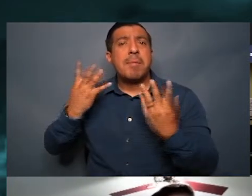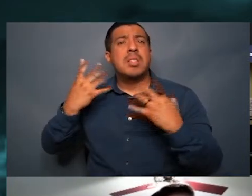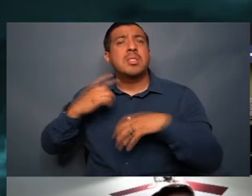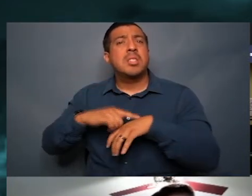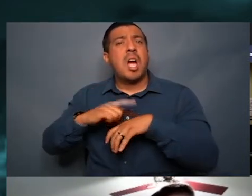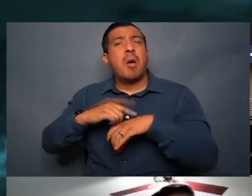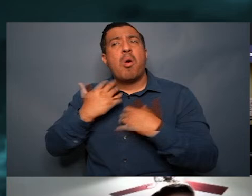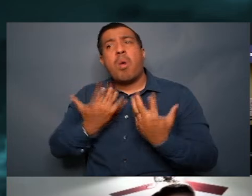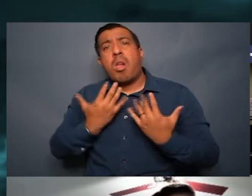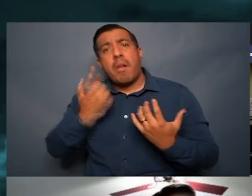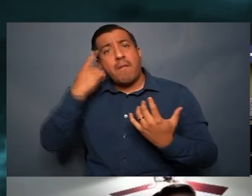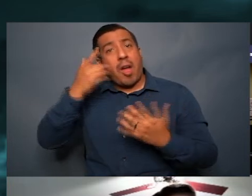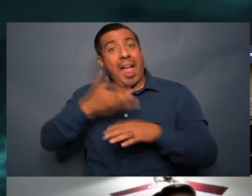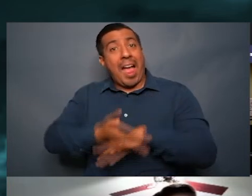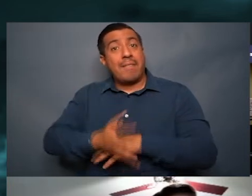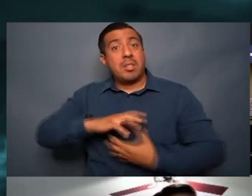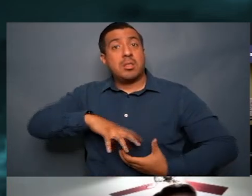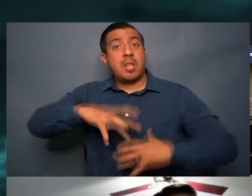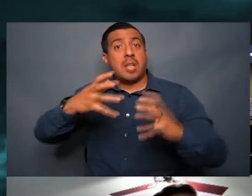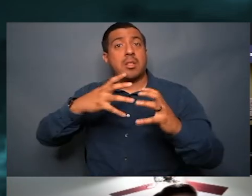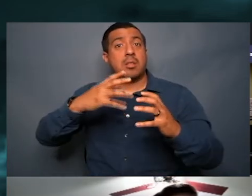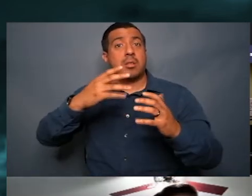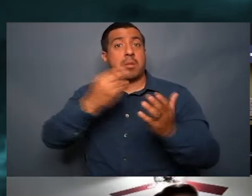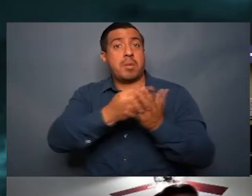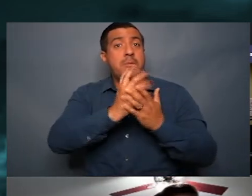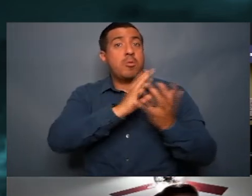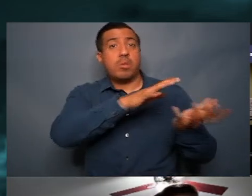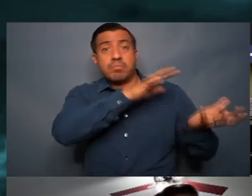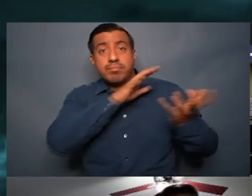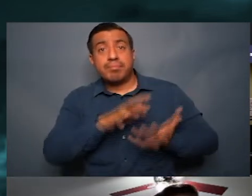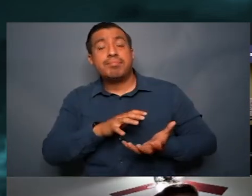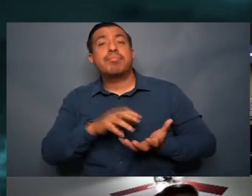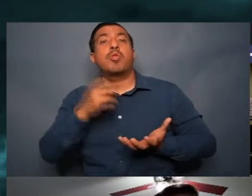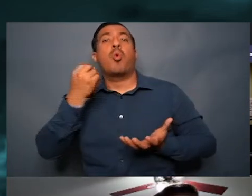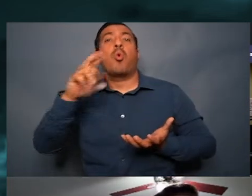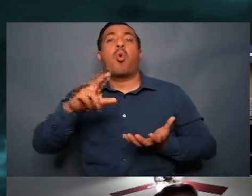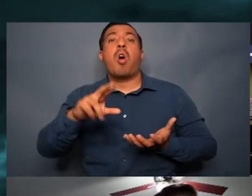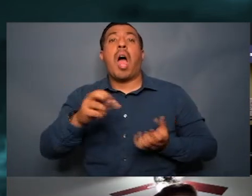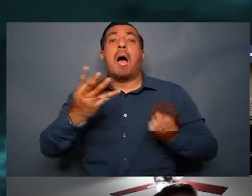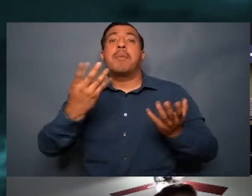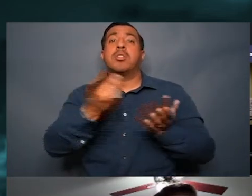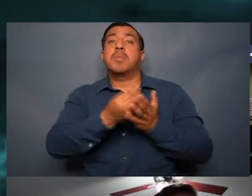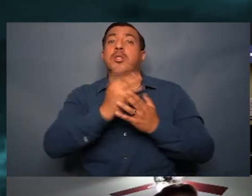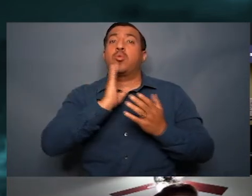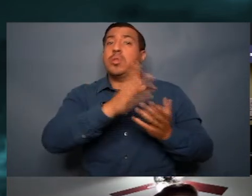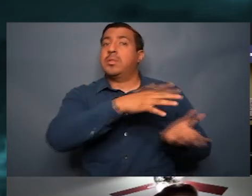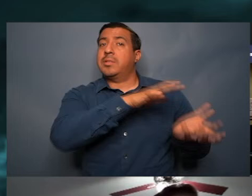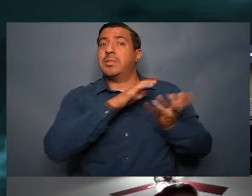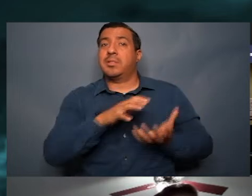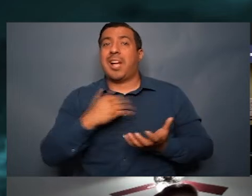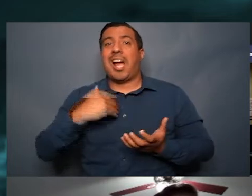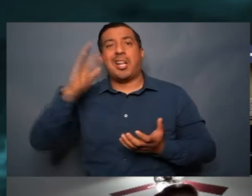after a disaster to get reimbursed, and how much do people get reimbursed? I know it's a fairly